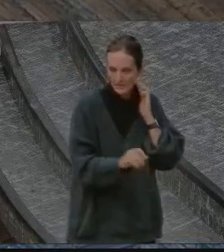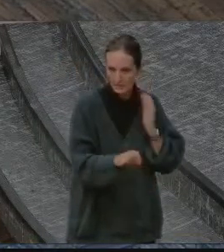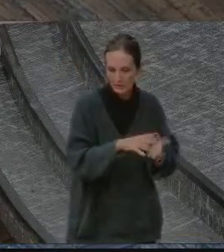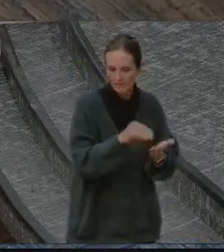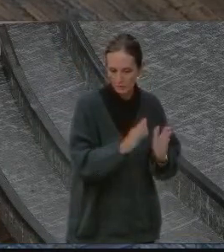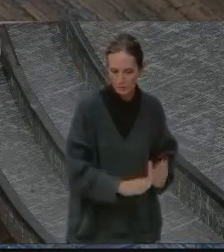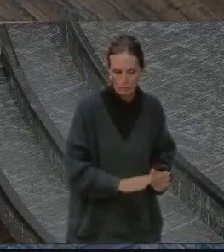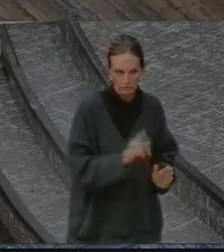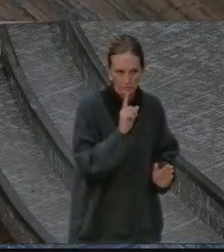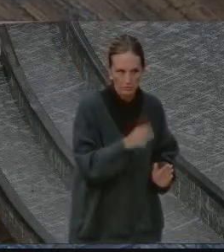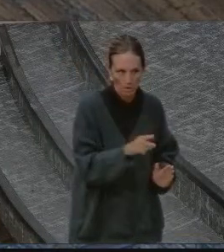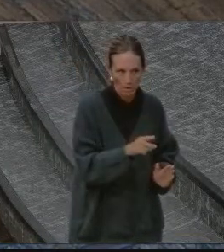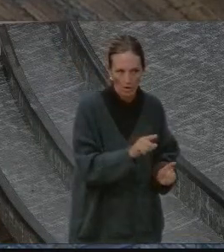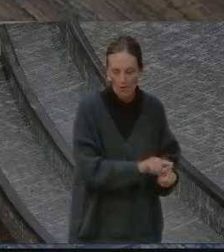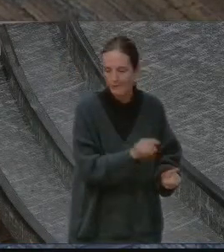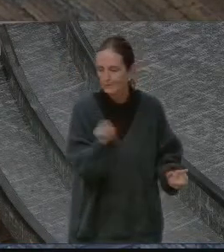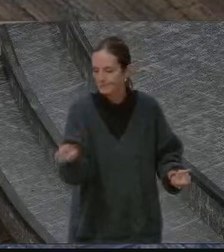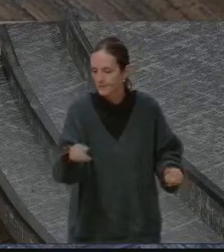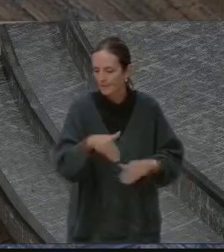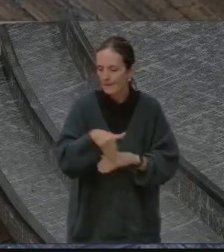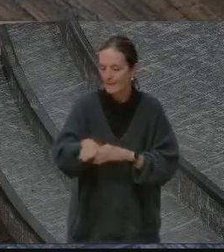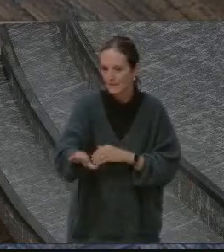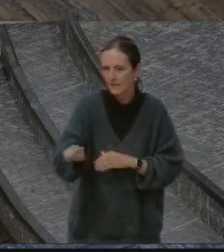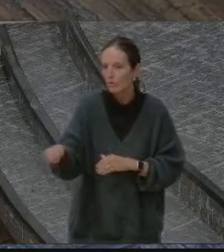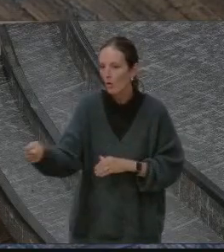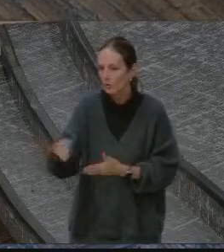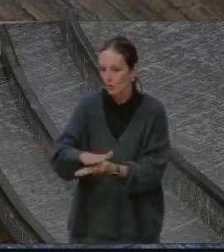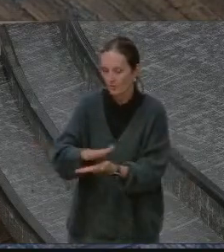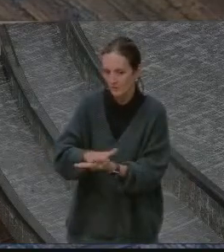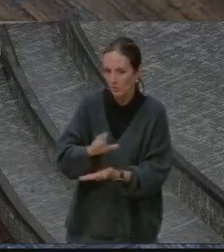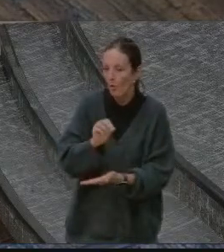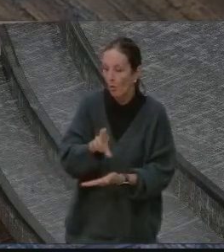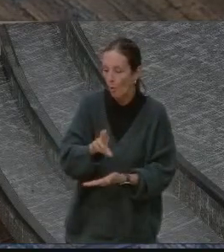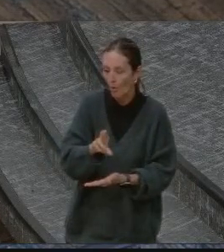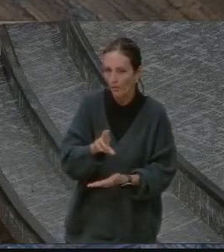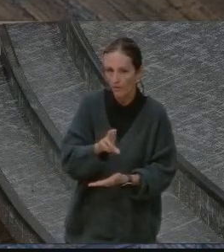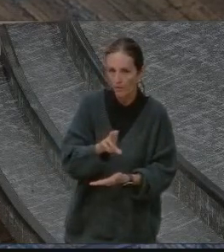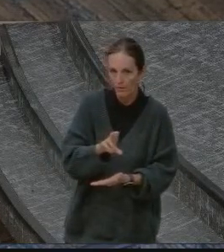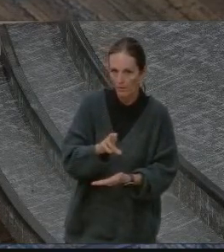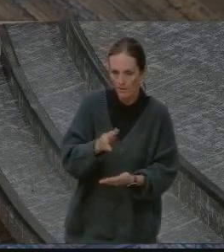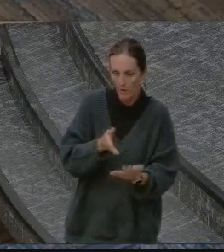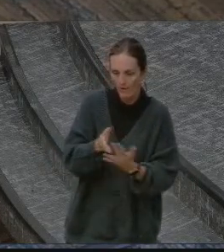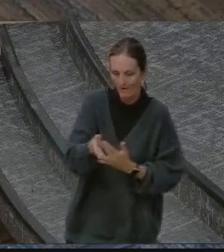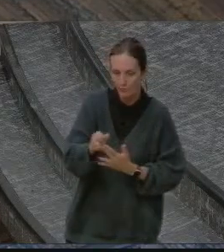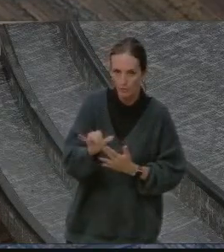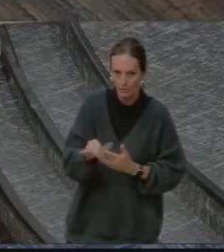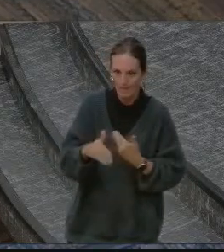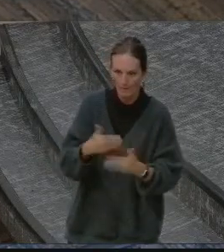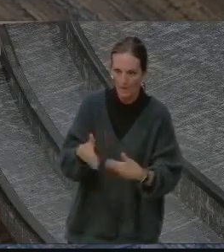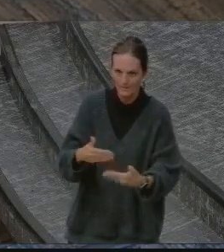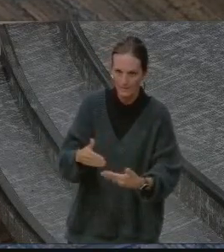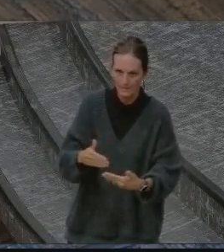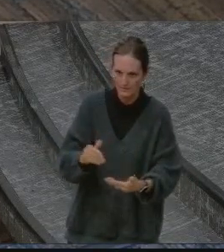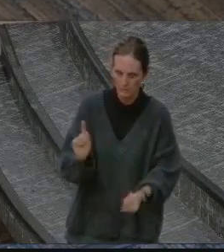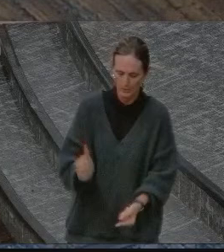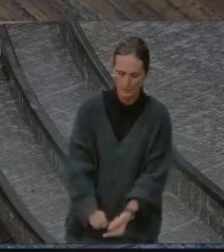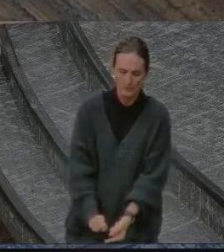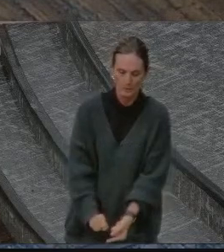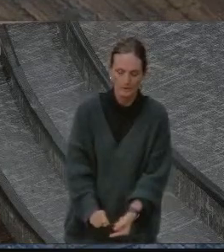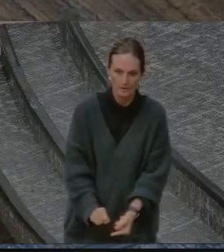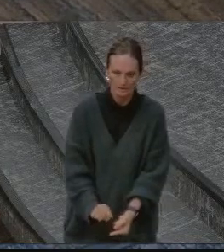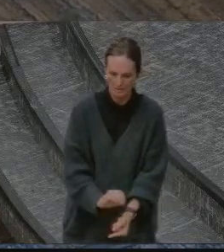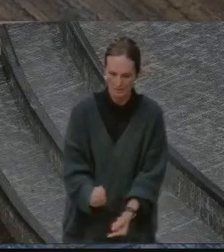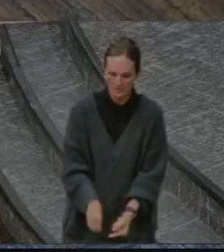being assigned to alternative schools or going through that process. So hopefully that number should